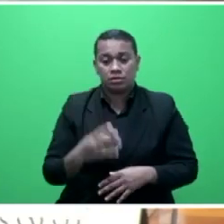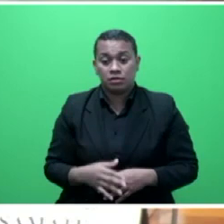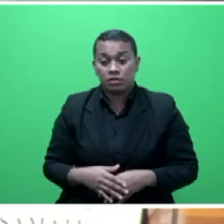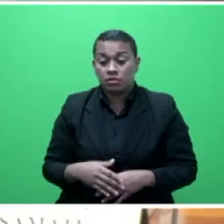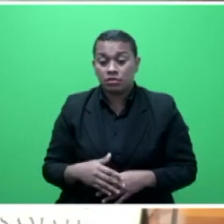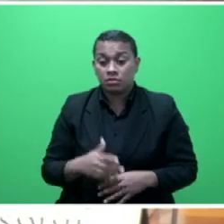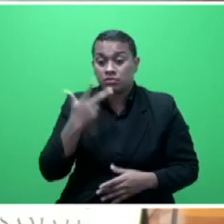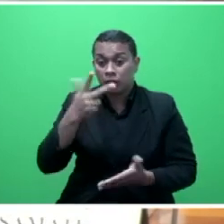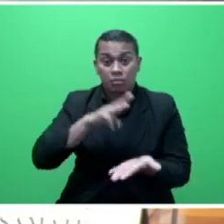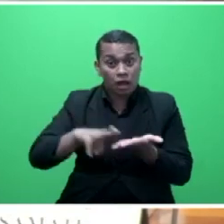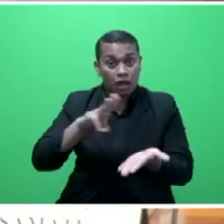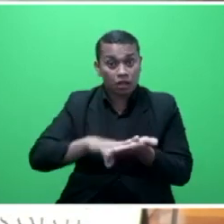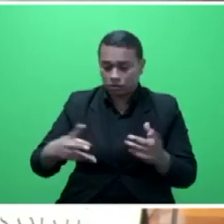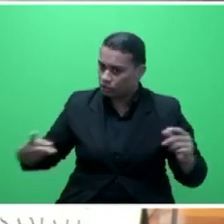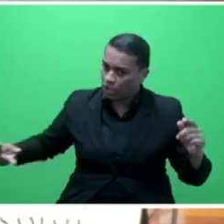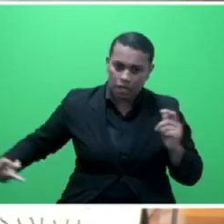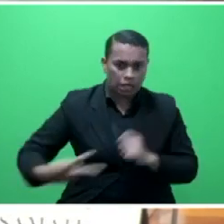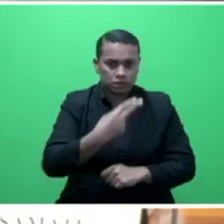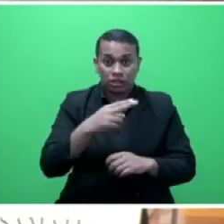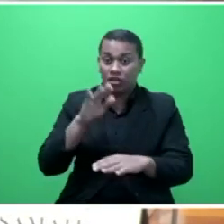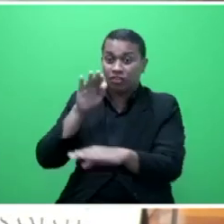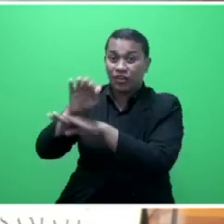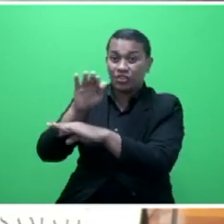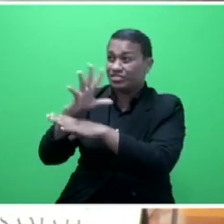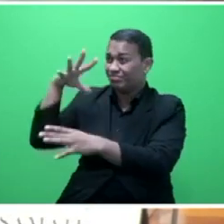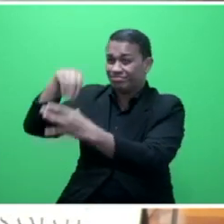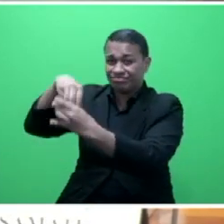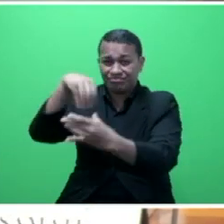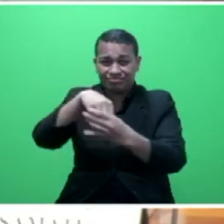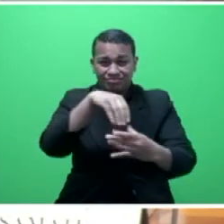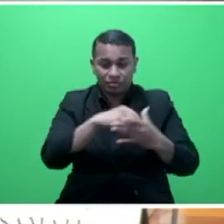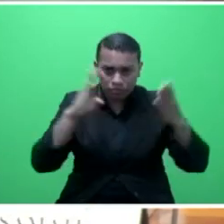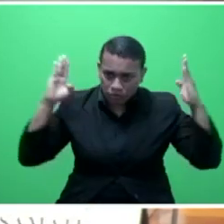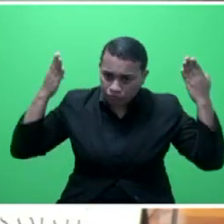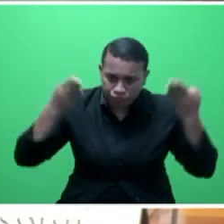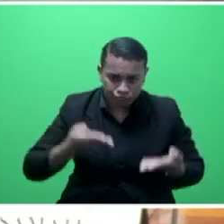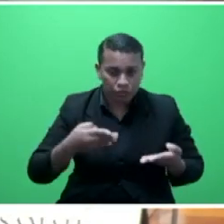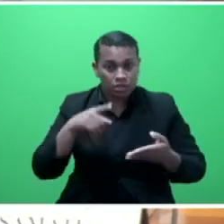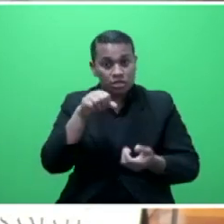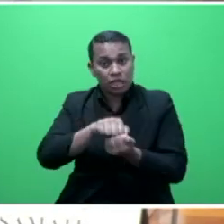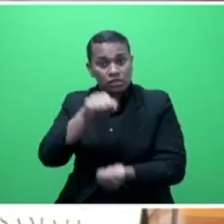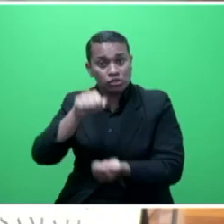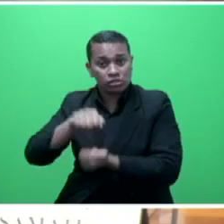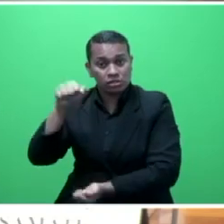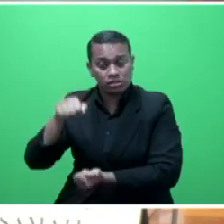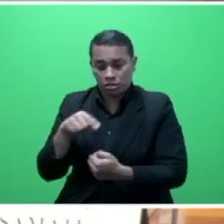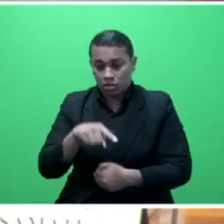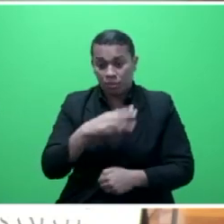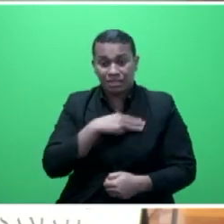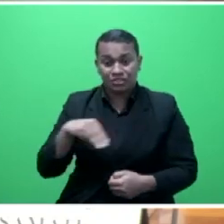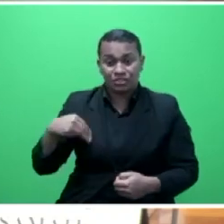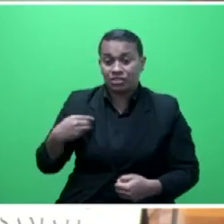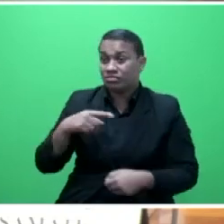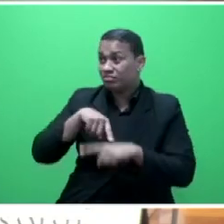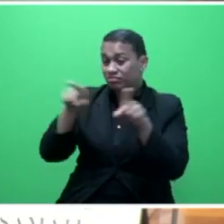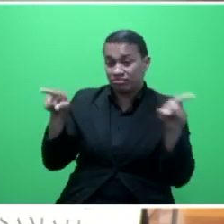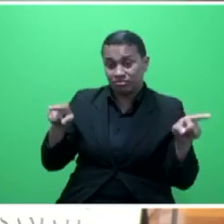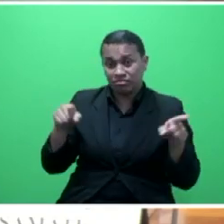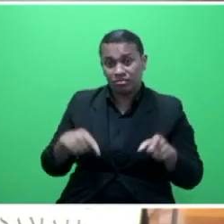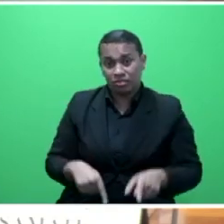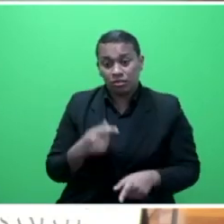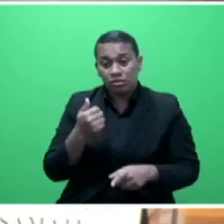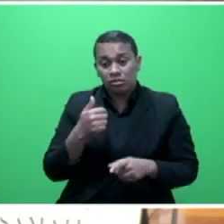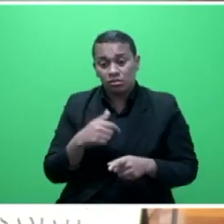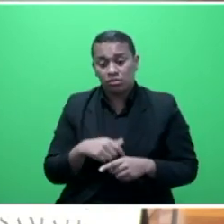across our foreign missions by centralizing country accreditation. Our missions in Washington, D.C., Seoul,